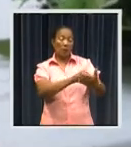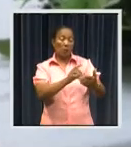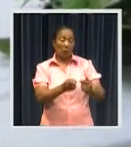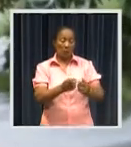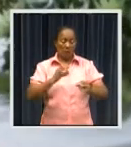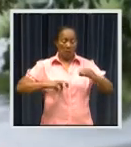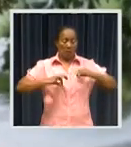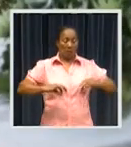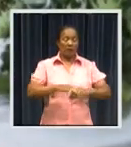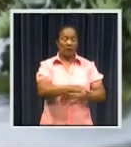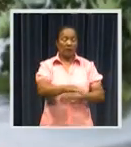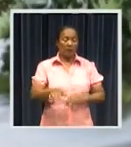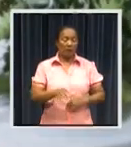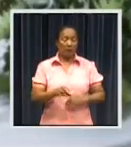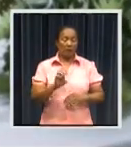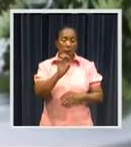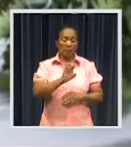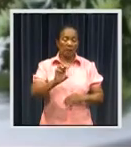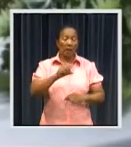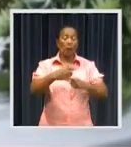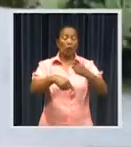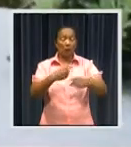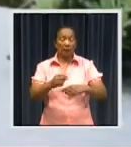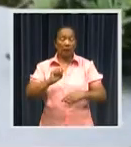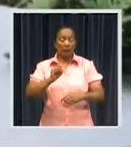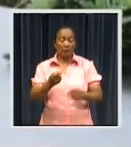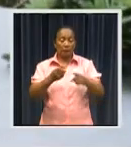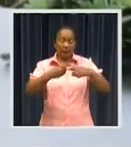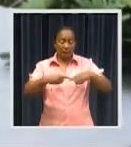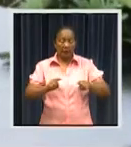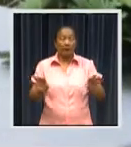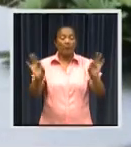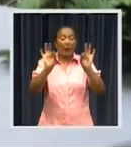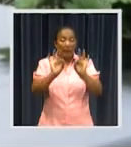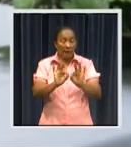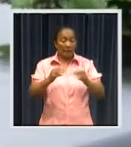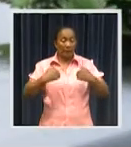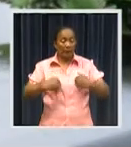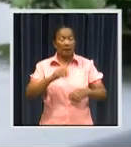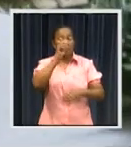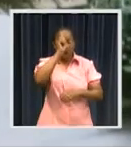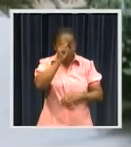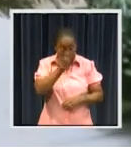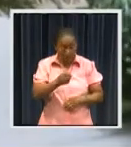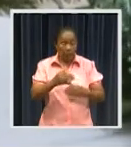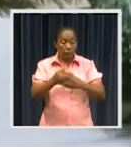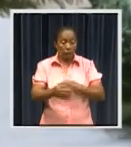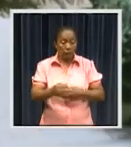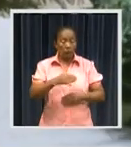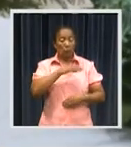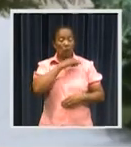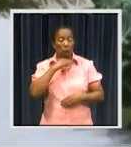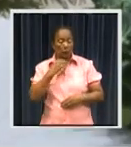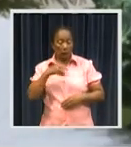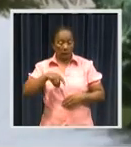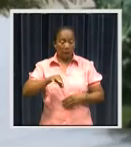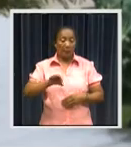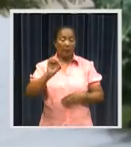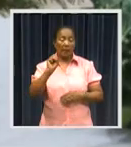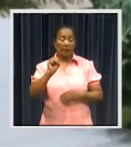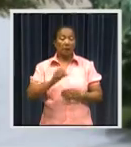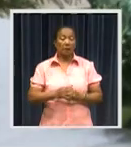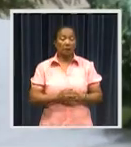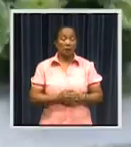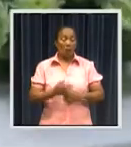condolence register. At the Ministry of Regional Development, various notables could pay their respect to the deceased tribal chief of